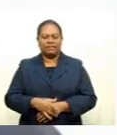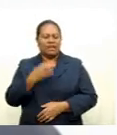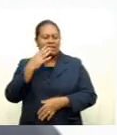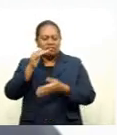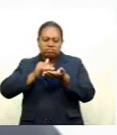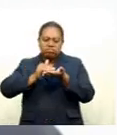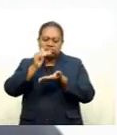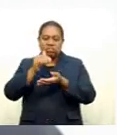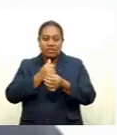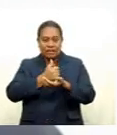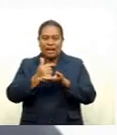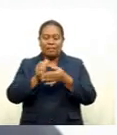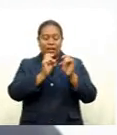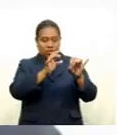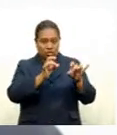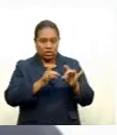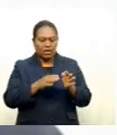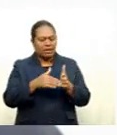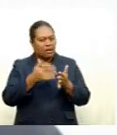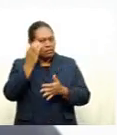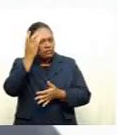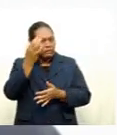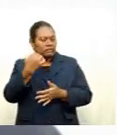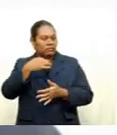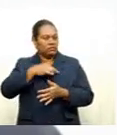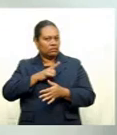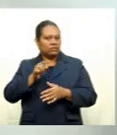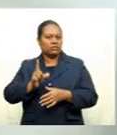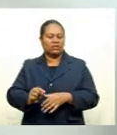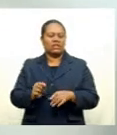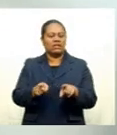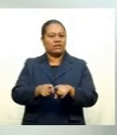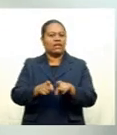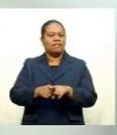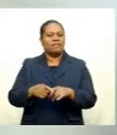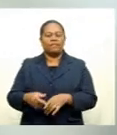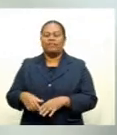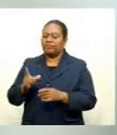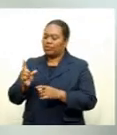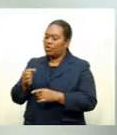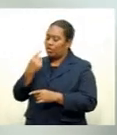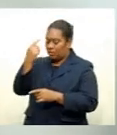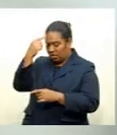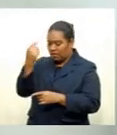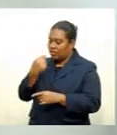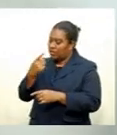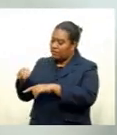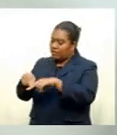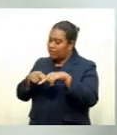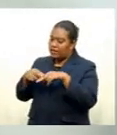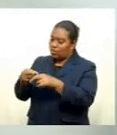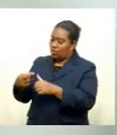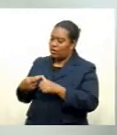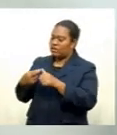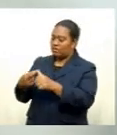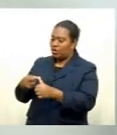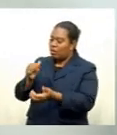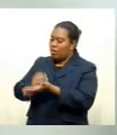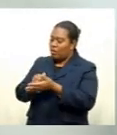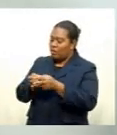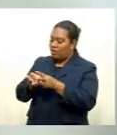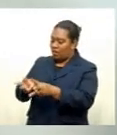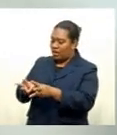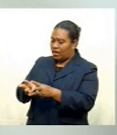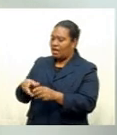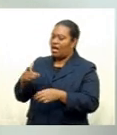increasing numbers in Australia, it concerned us, and I think it should concern everyone. Do you think that Fiji is responding appropriately